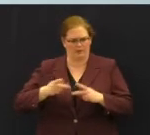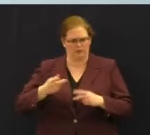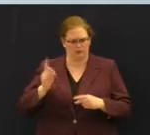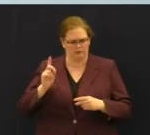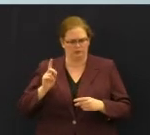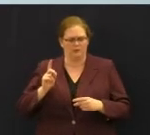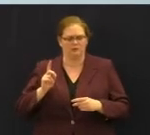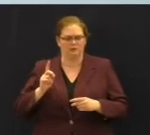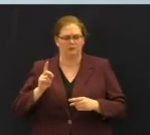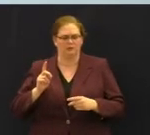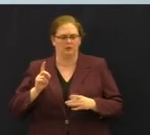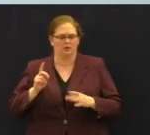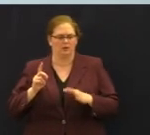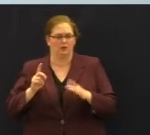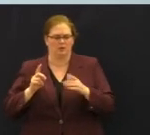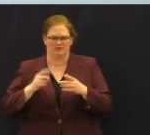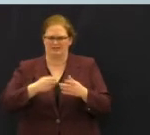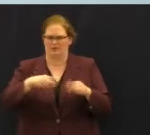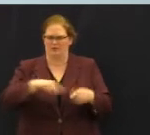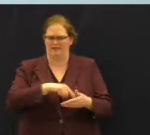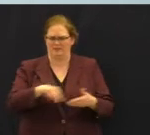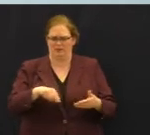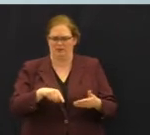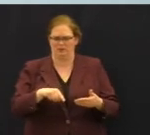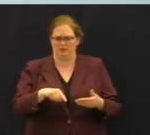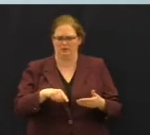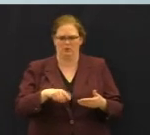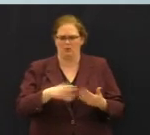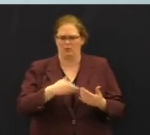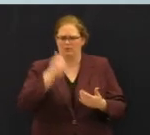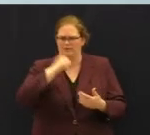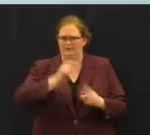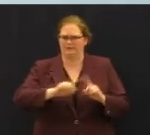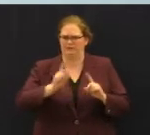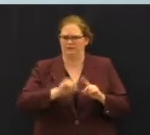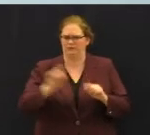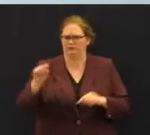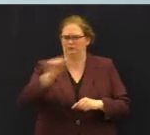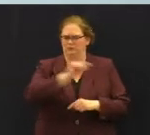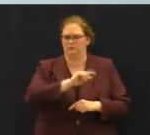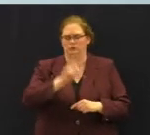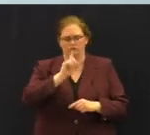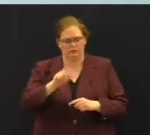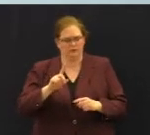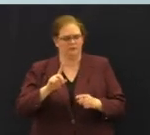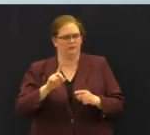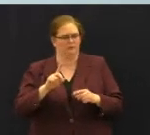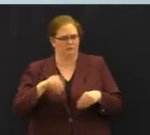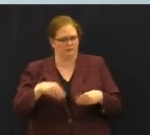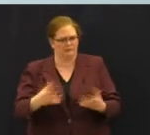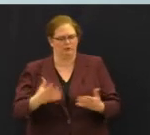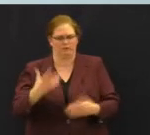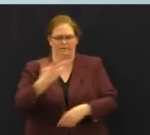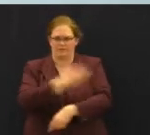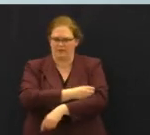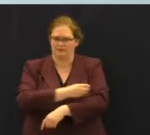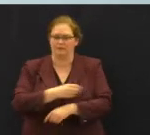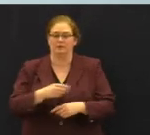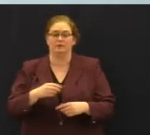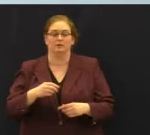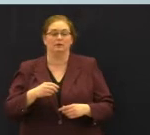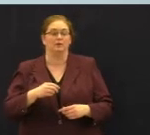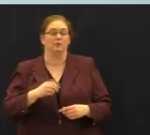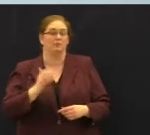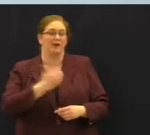another, several locations this week. Almost every day, they're a different location to really deliver this vaccine. By our